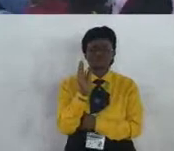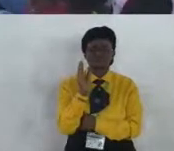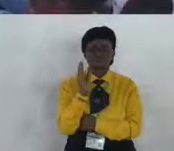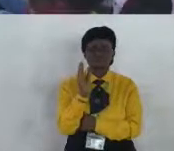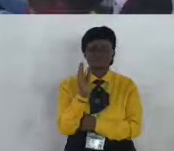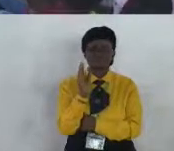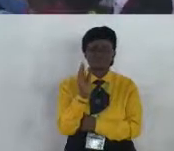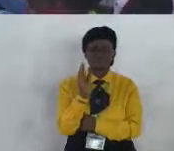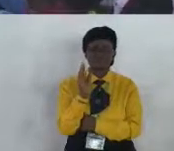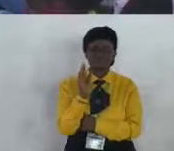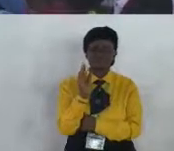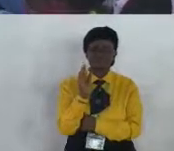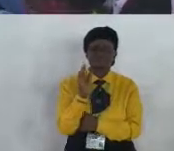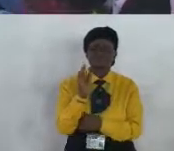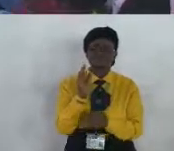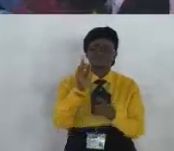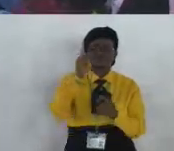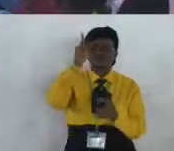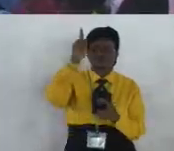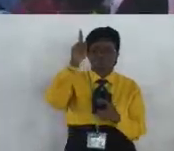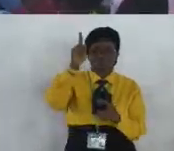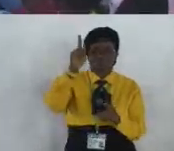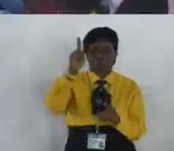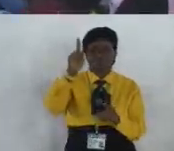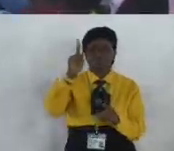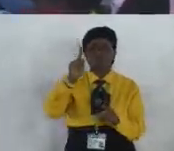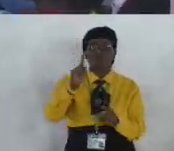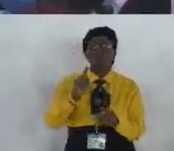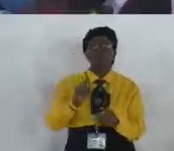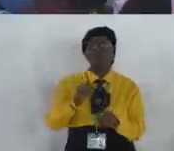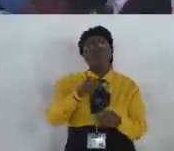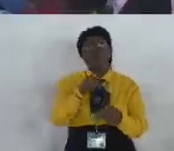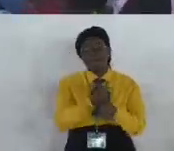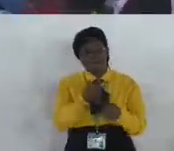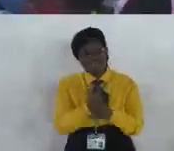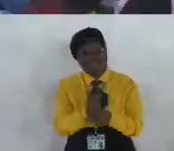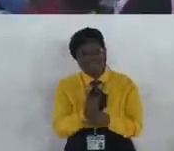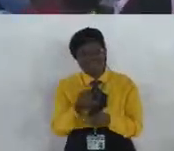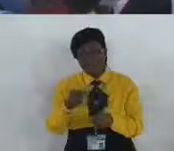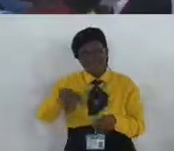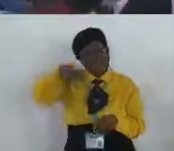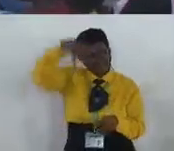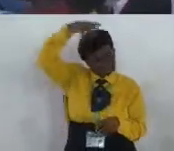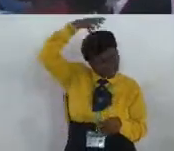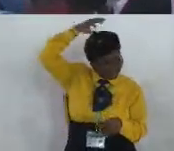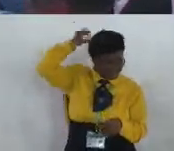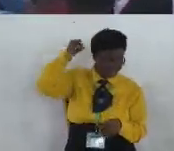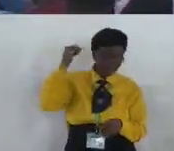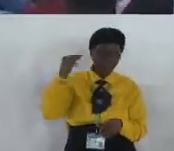You delivered Daniel from the den of lions. What can't you do?